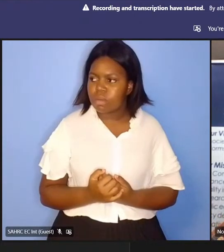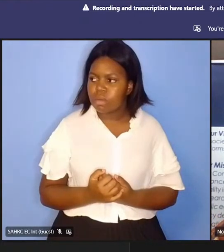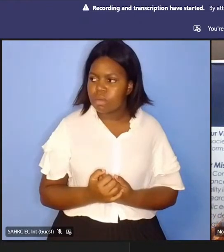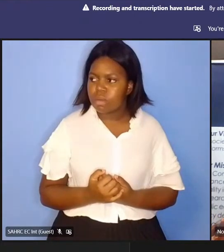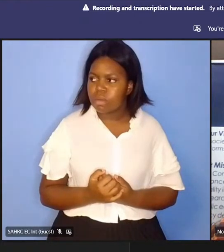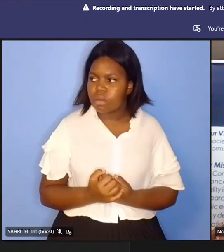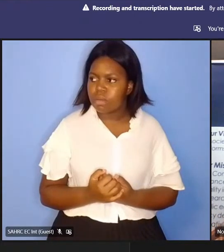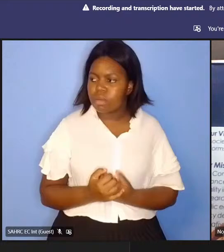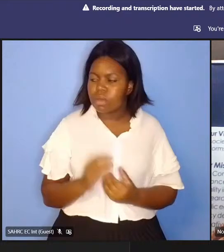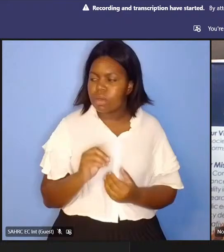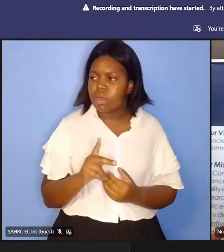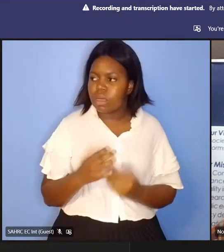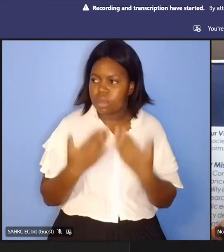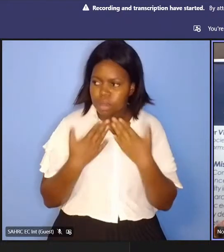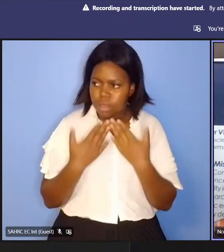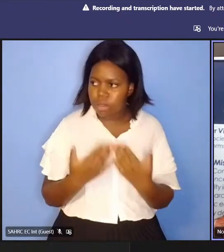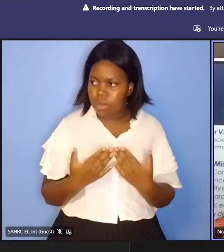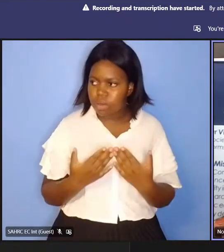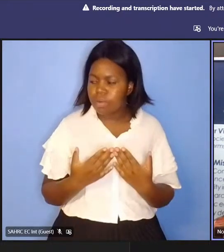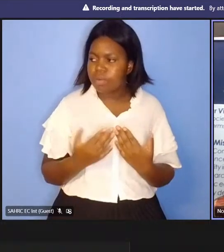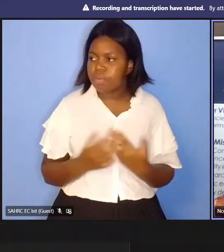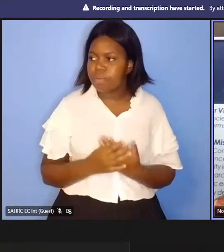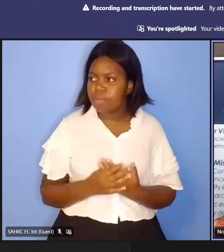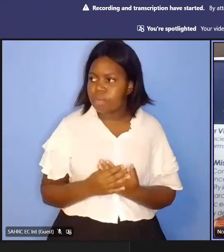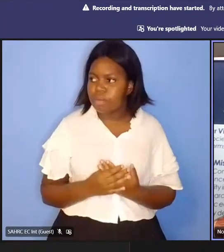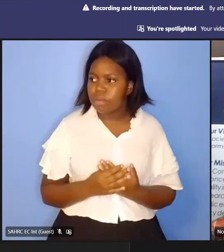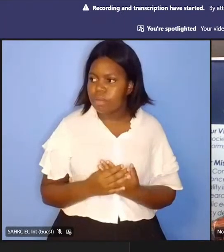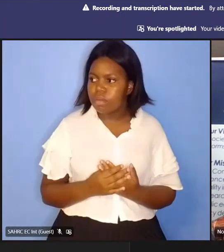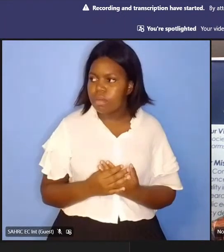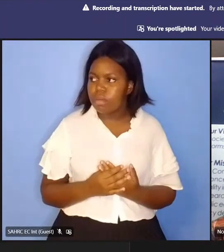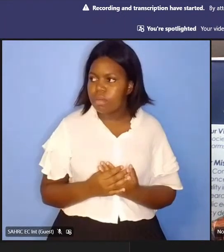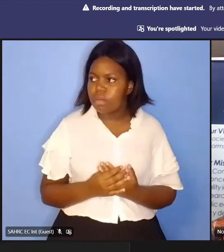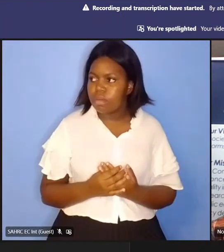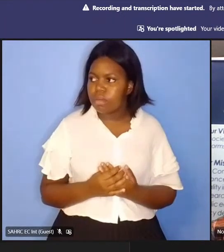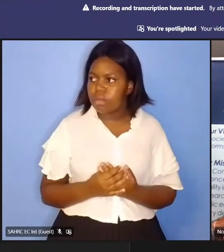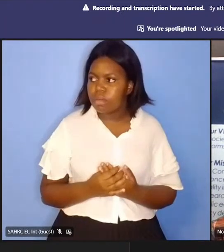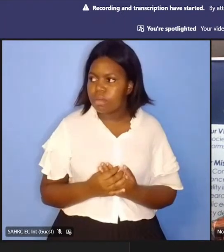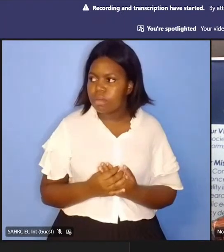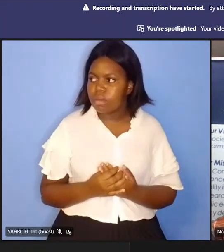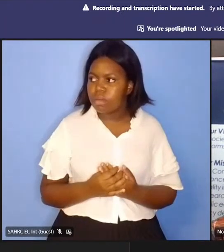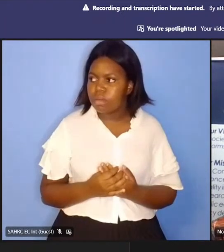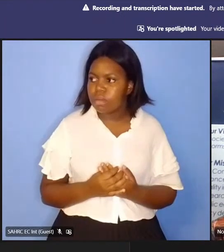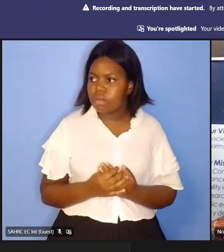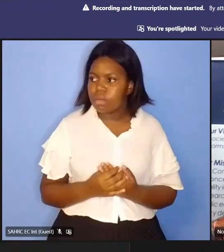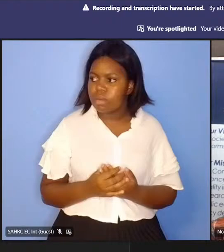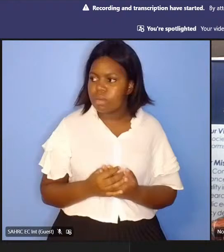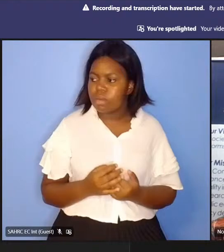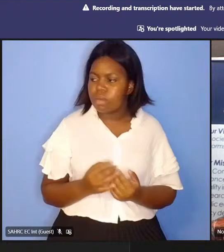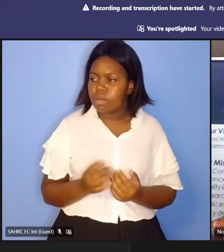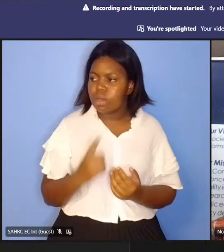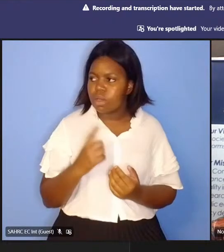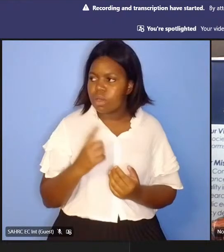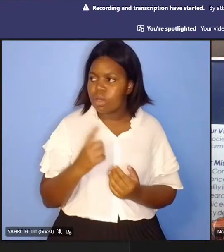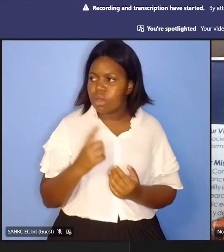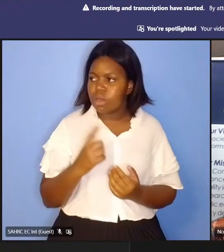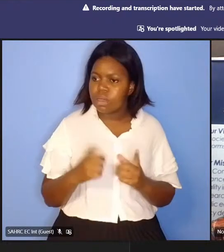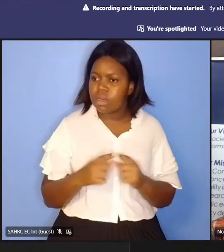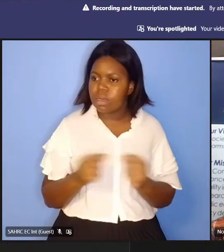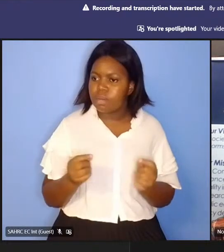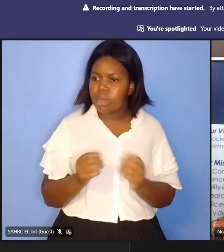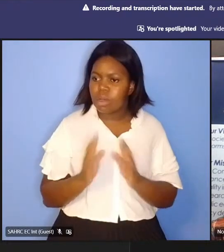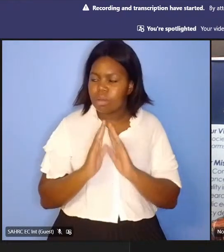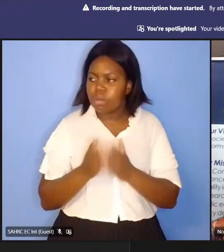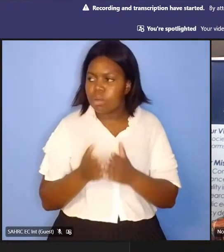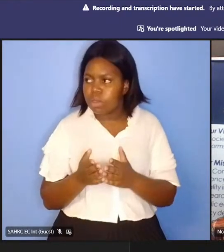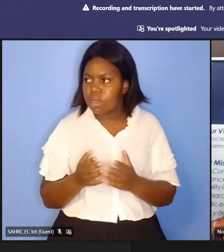Okay, thank you very much. Mr. Mrebo, it looks like we have come to the end of the questions and answers session